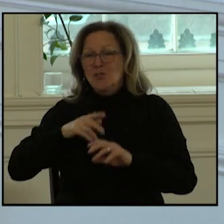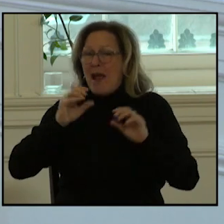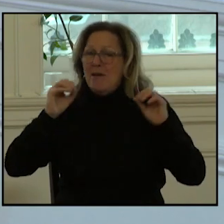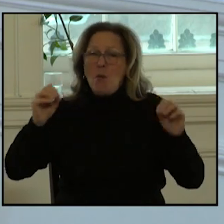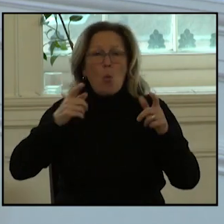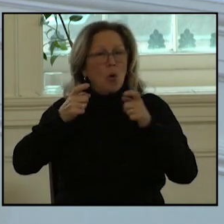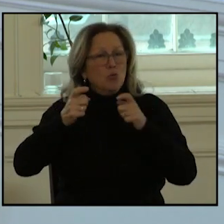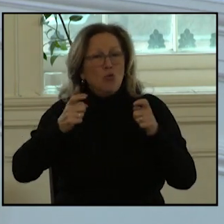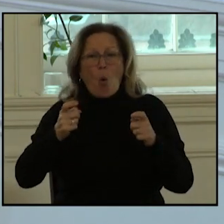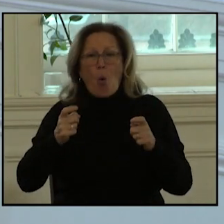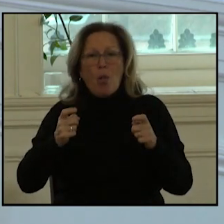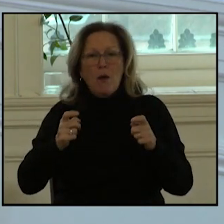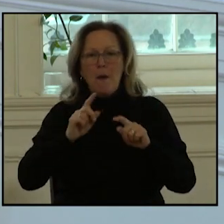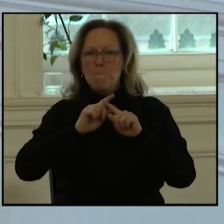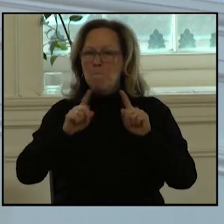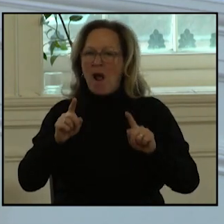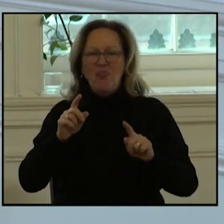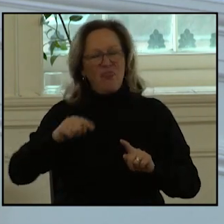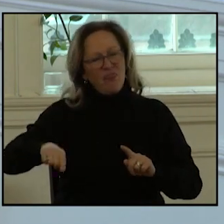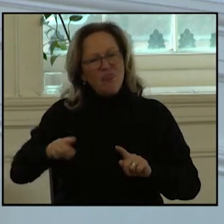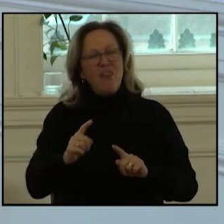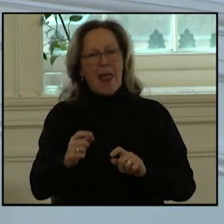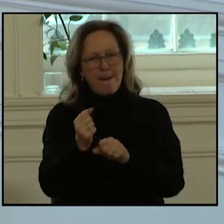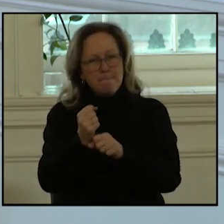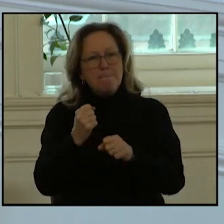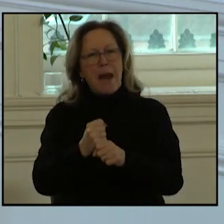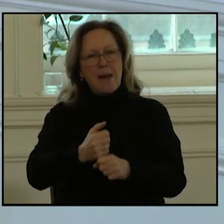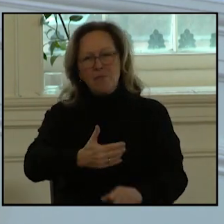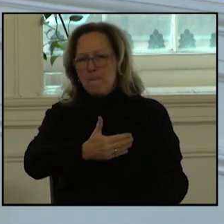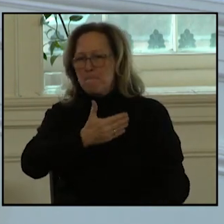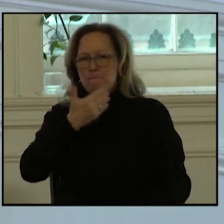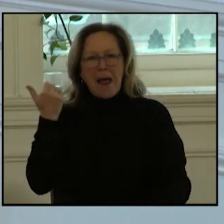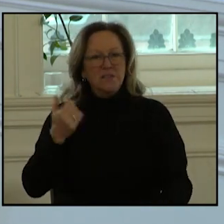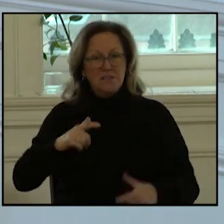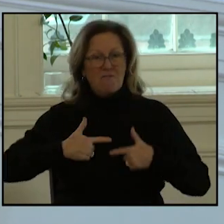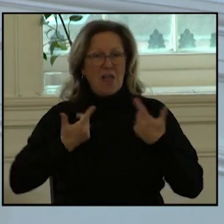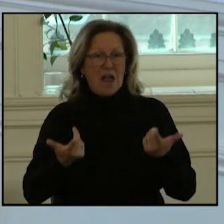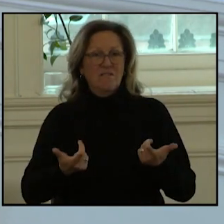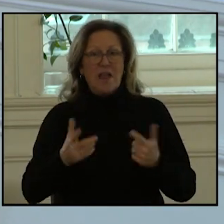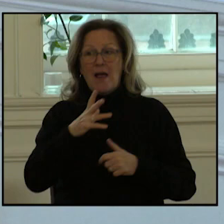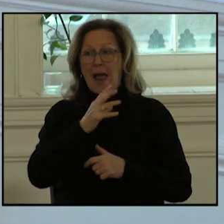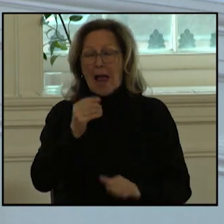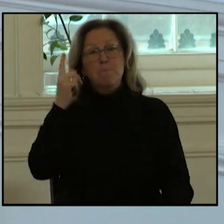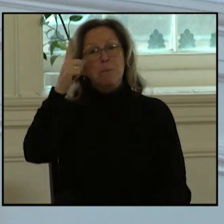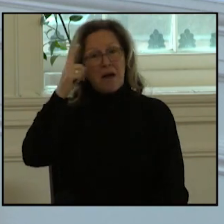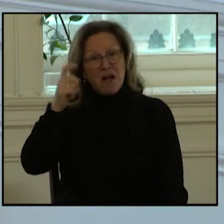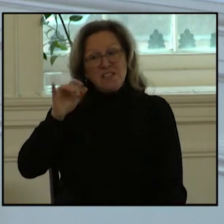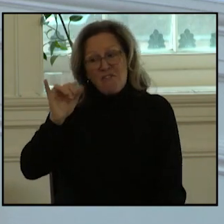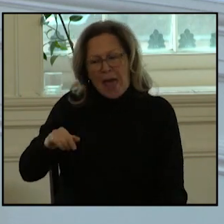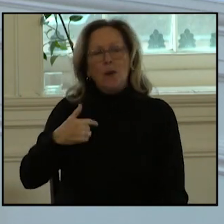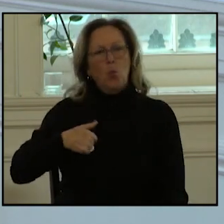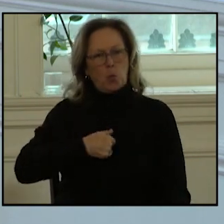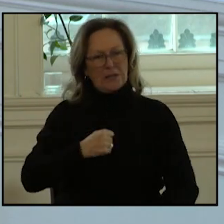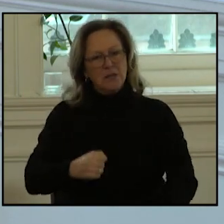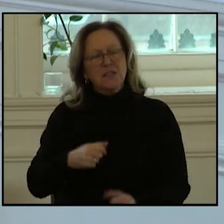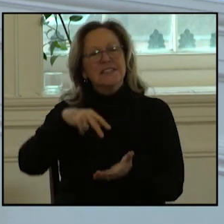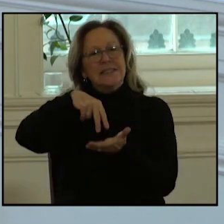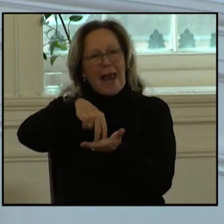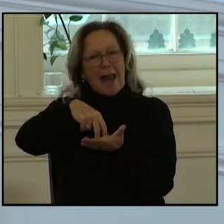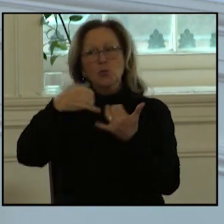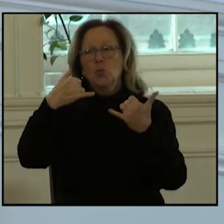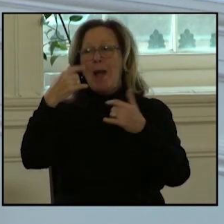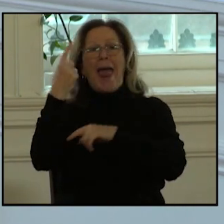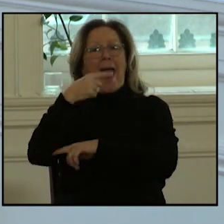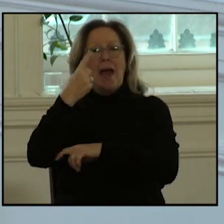but yet they made the best of what they had. And because of them, we stand today. Now, a lot of times people think when